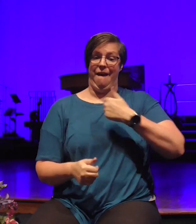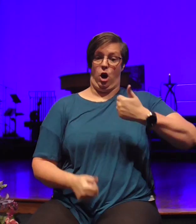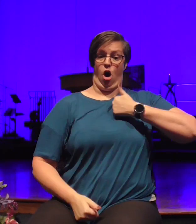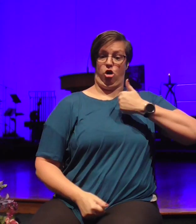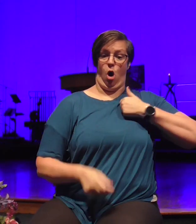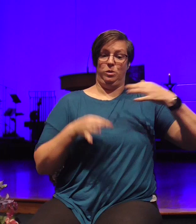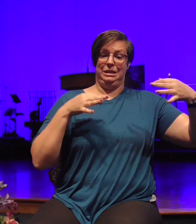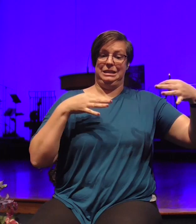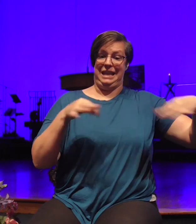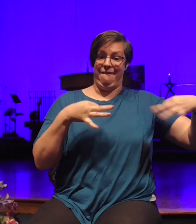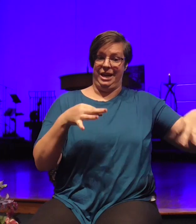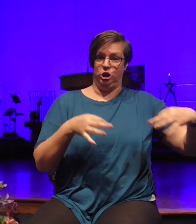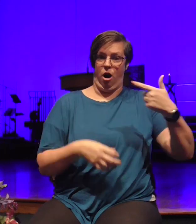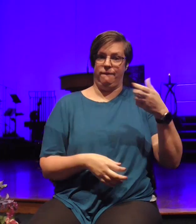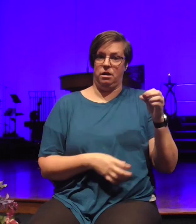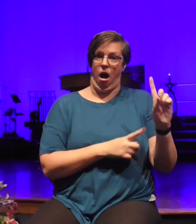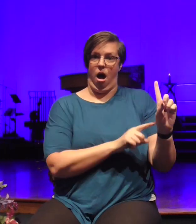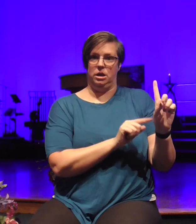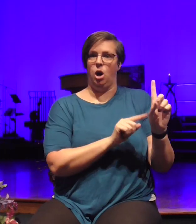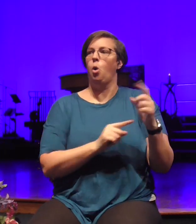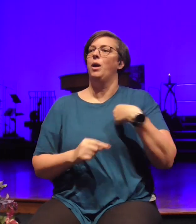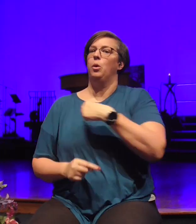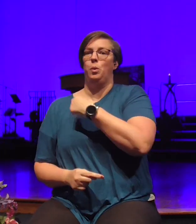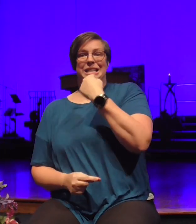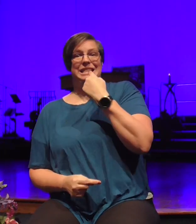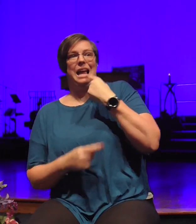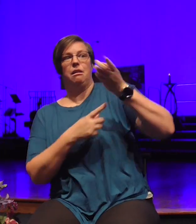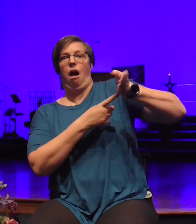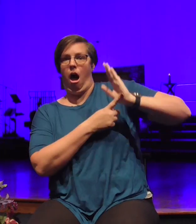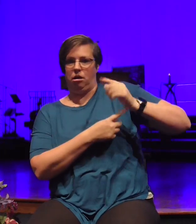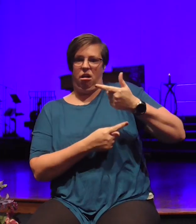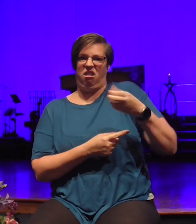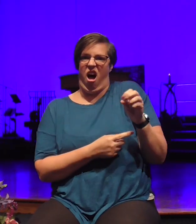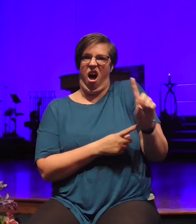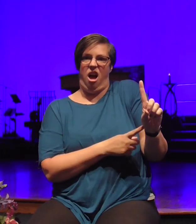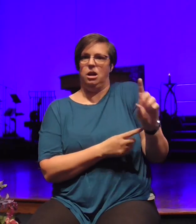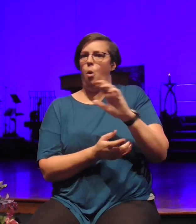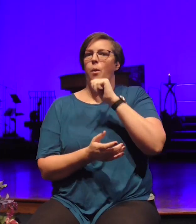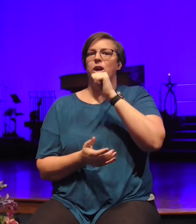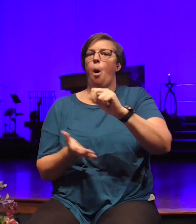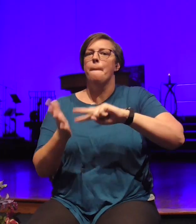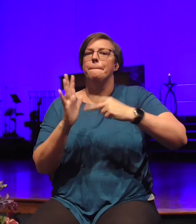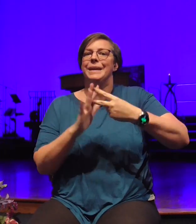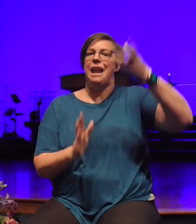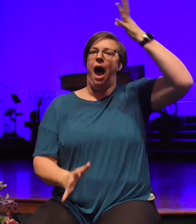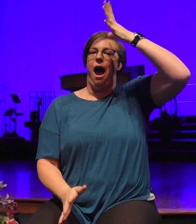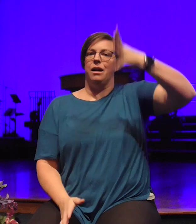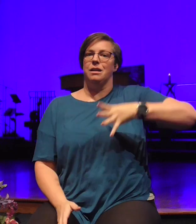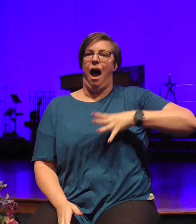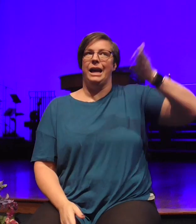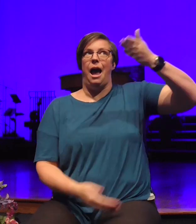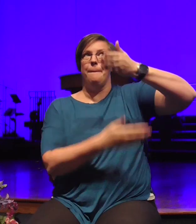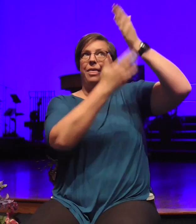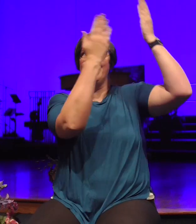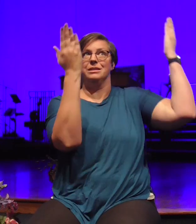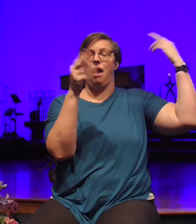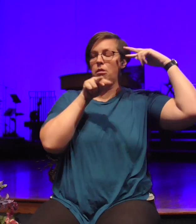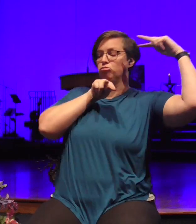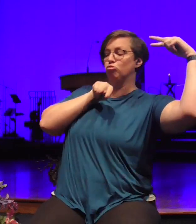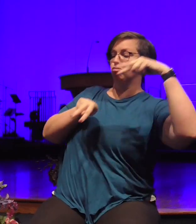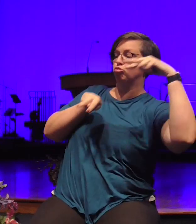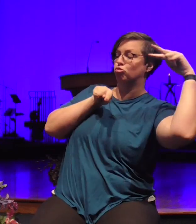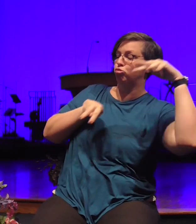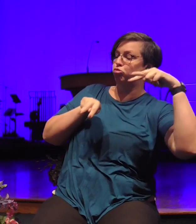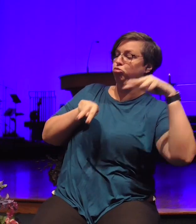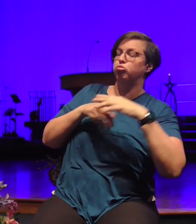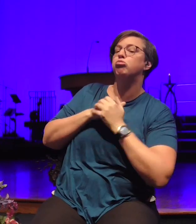I say God here, when we say God here, we never mean the guy in the sky who's watching over us and doling things out